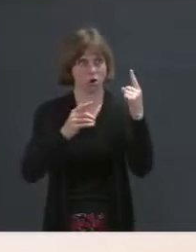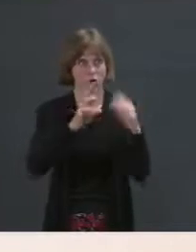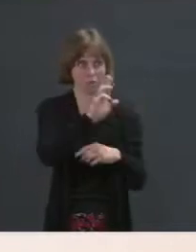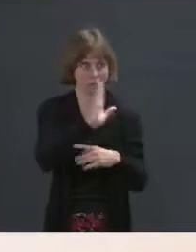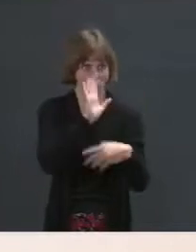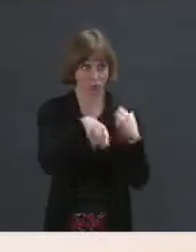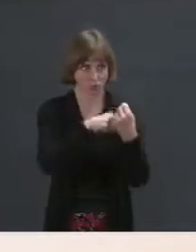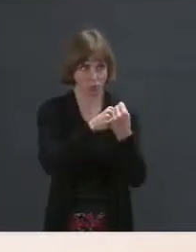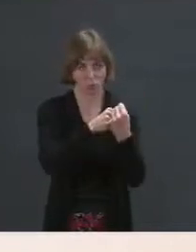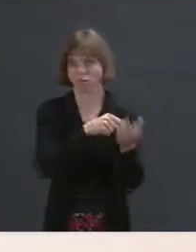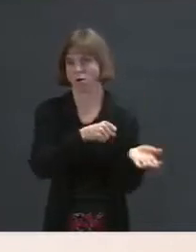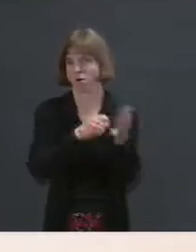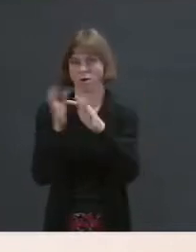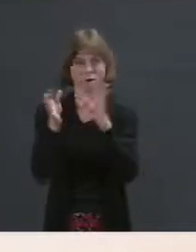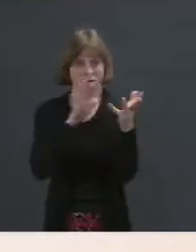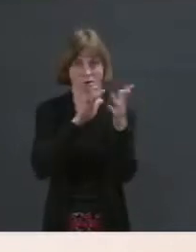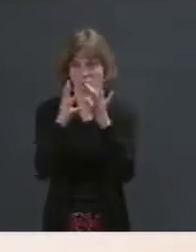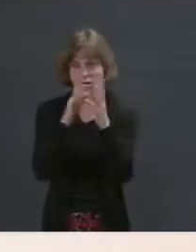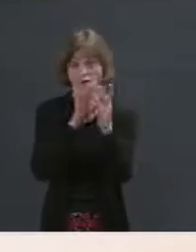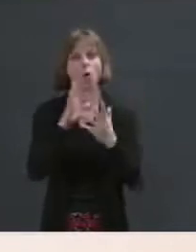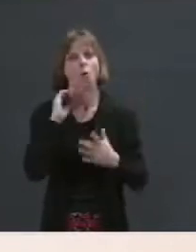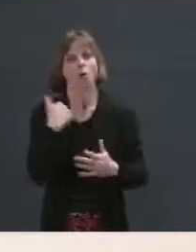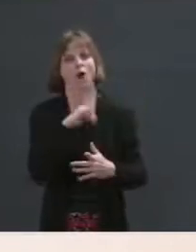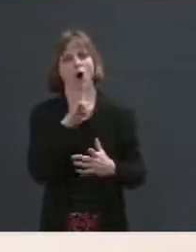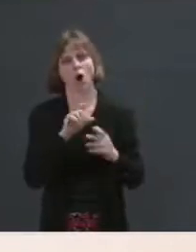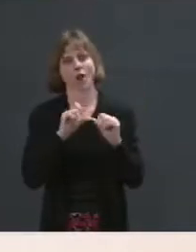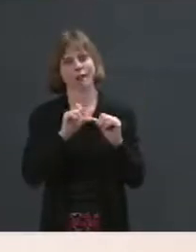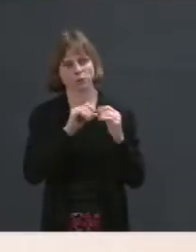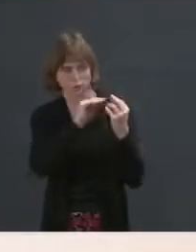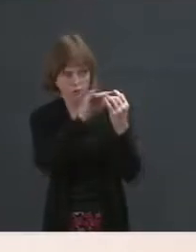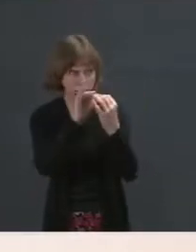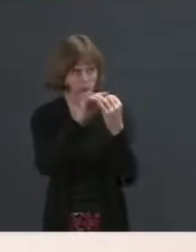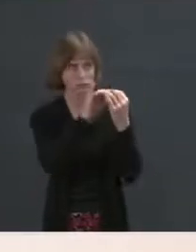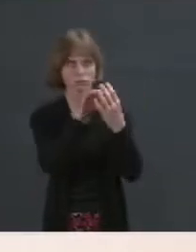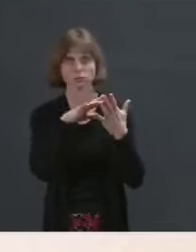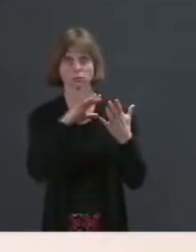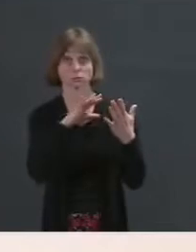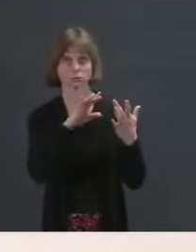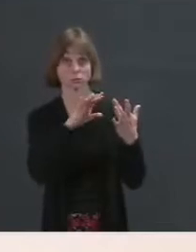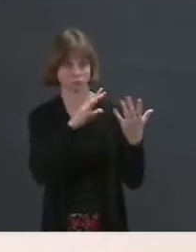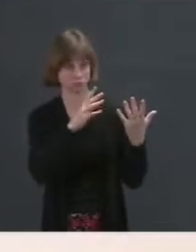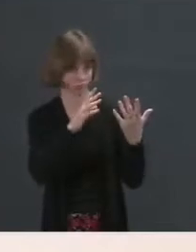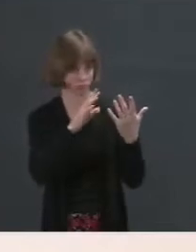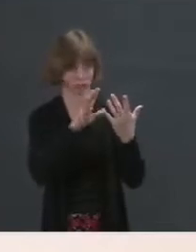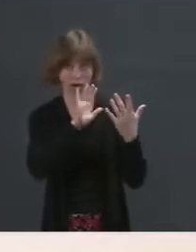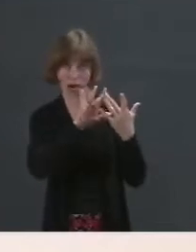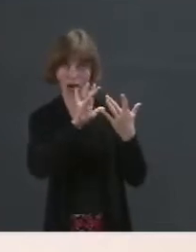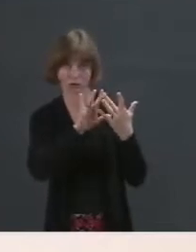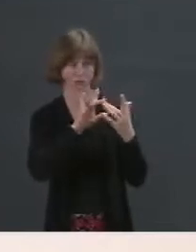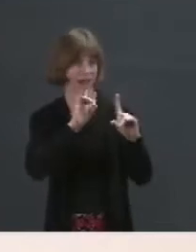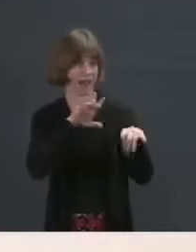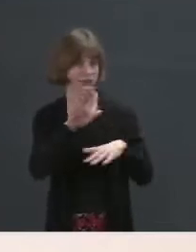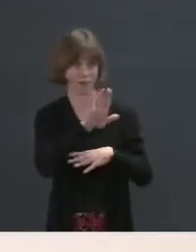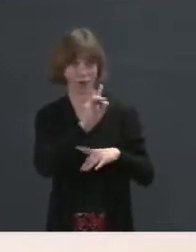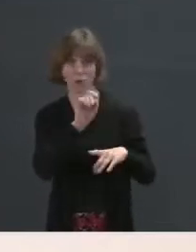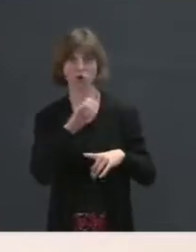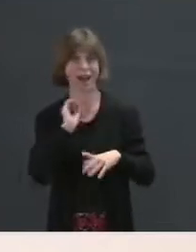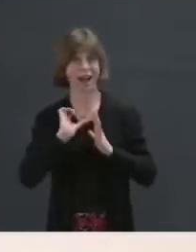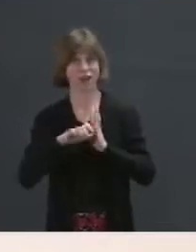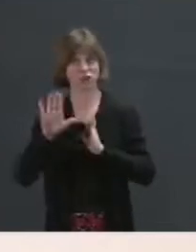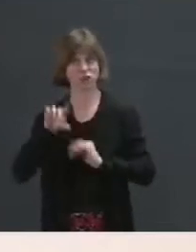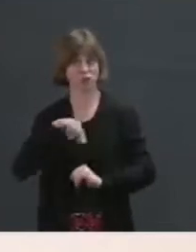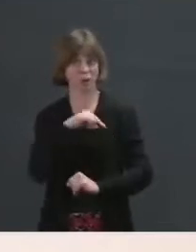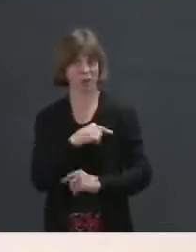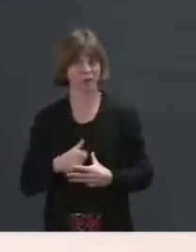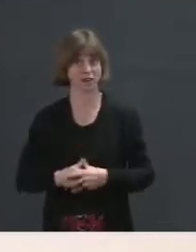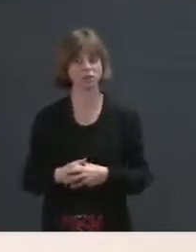her nomination. We're continuing to do that outreach, answer questions they have, and continue to reiterate her qualifications. And on the call with King Salman